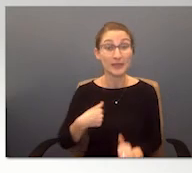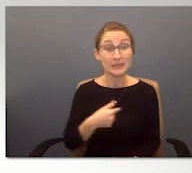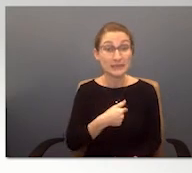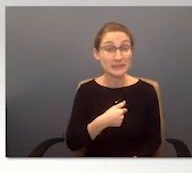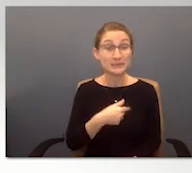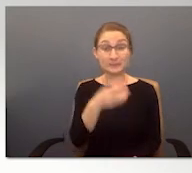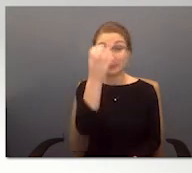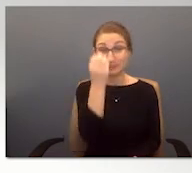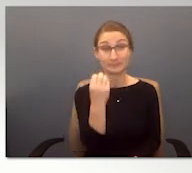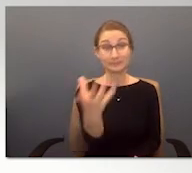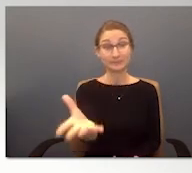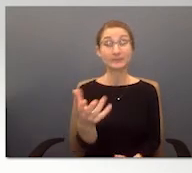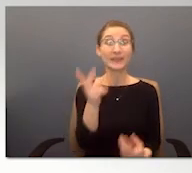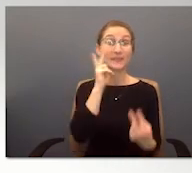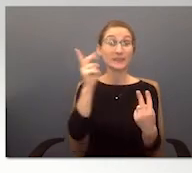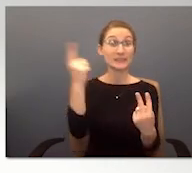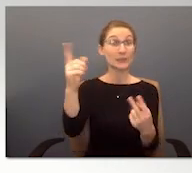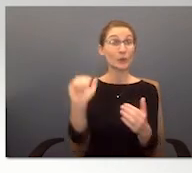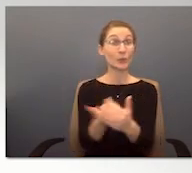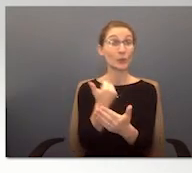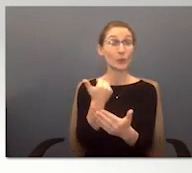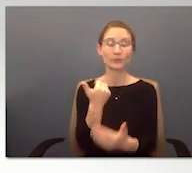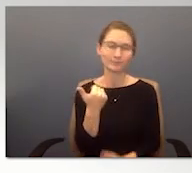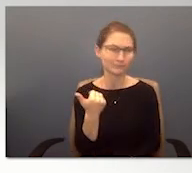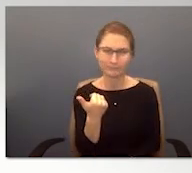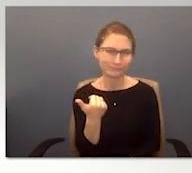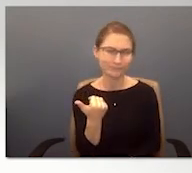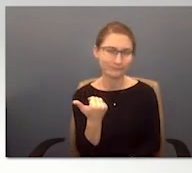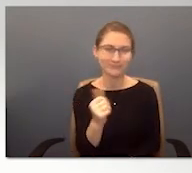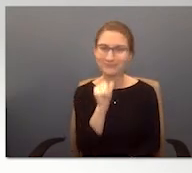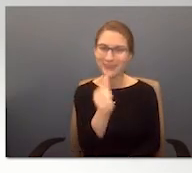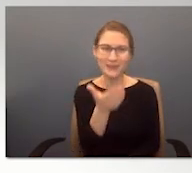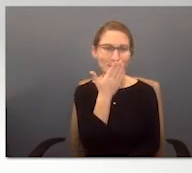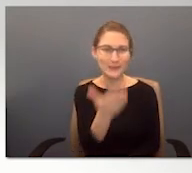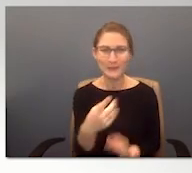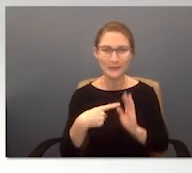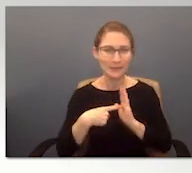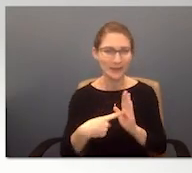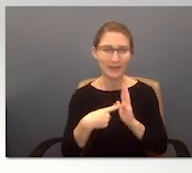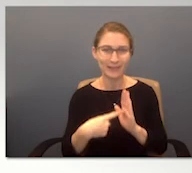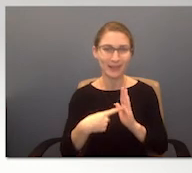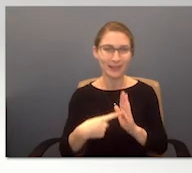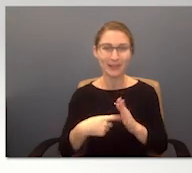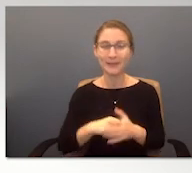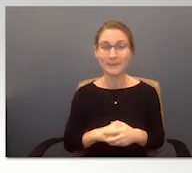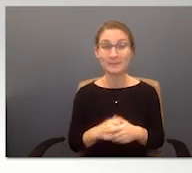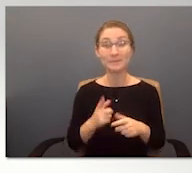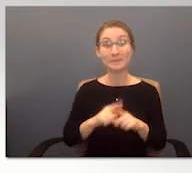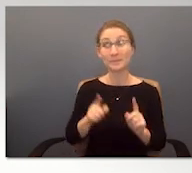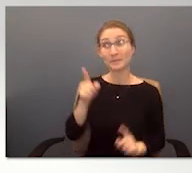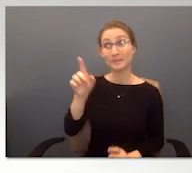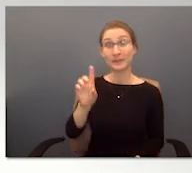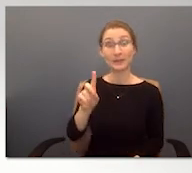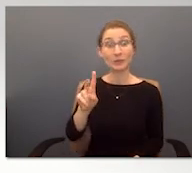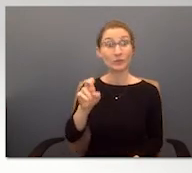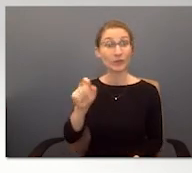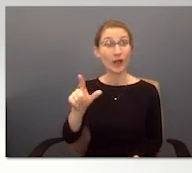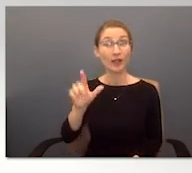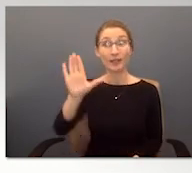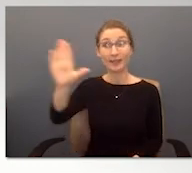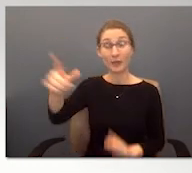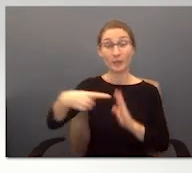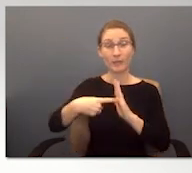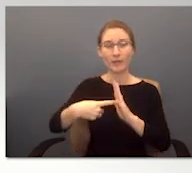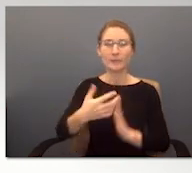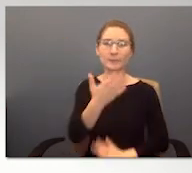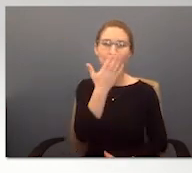not ideal. So we're working, we have some good models. Jack's Hats in Duval is a good